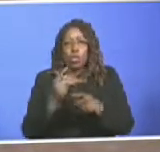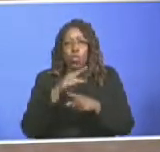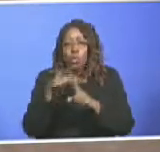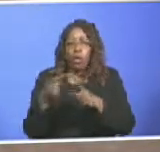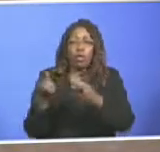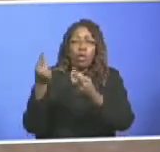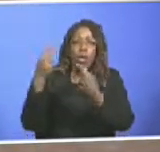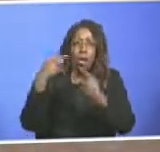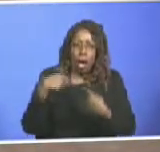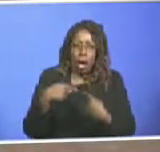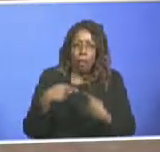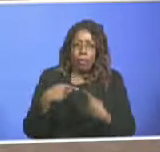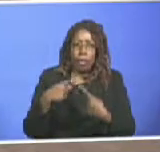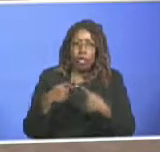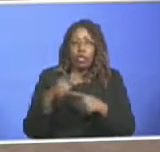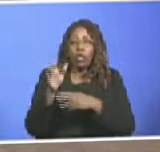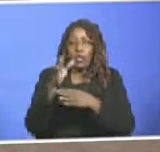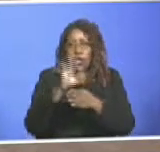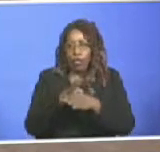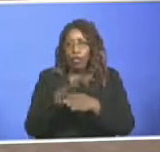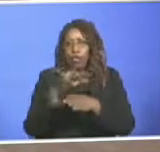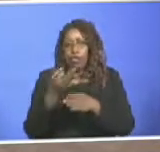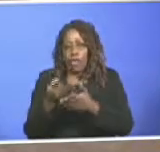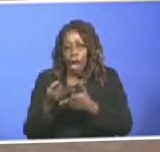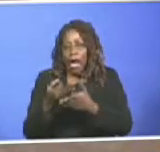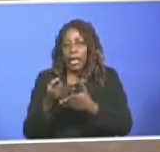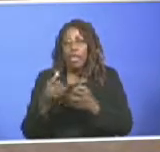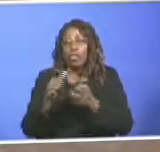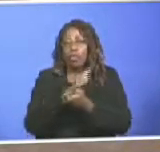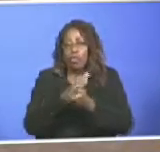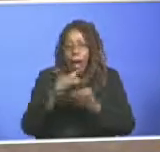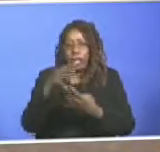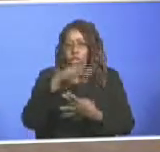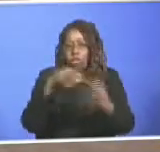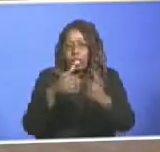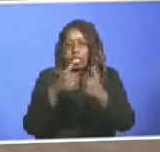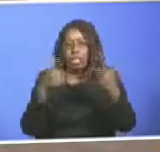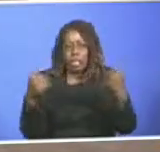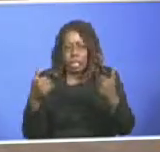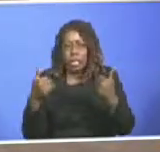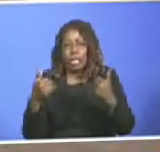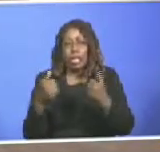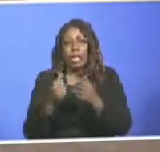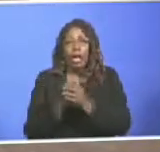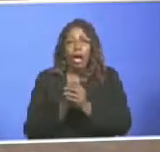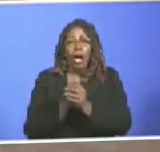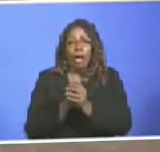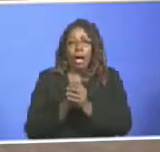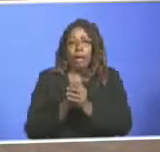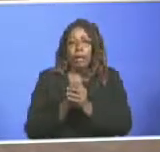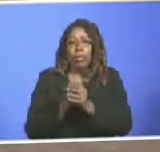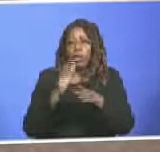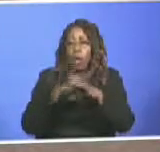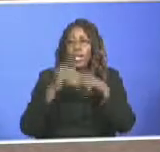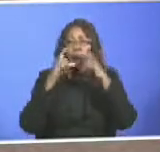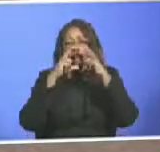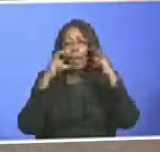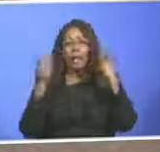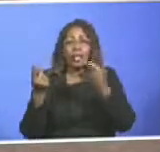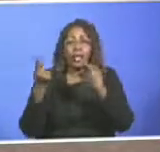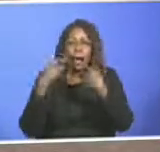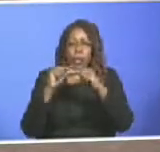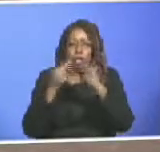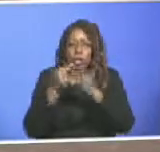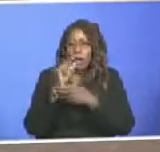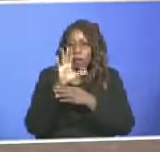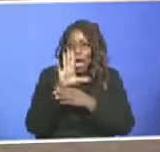come to Fish Fry, practice social distances, wear your mask. If you come, you only can come in a